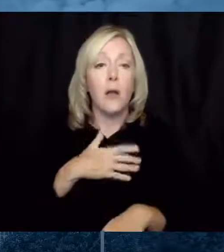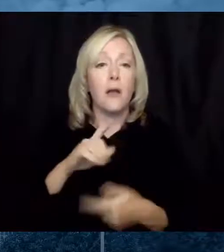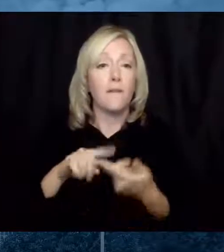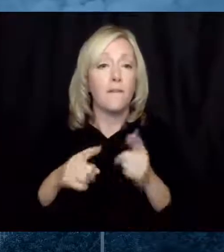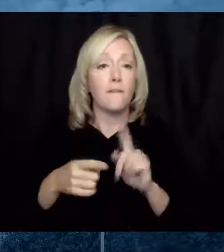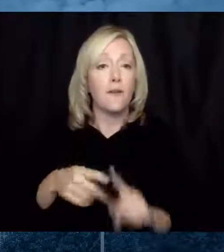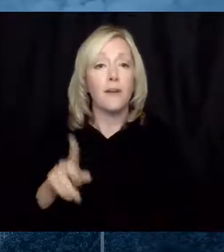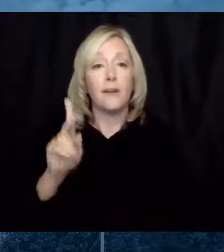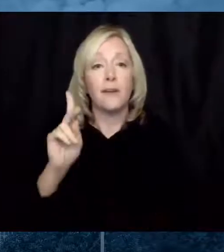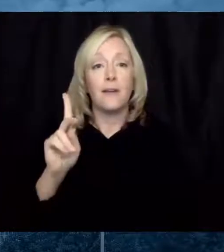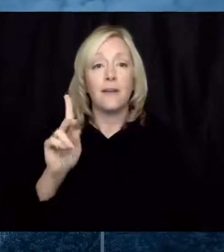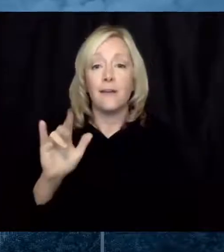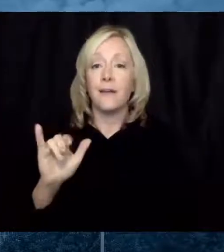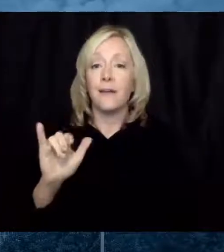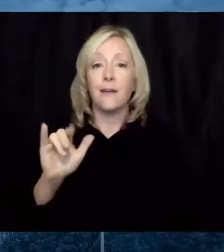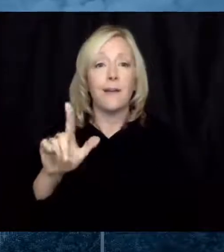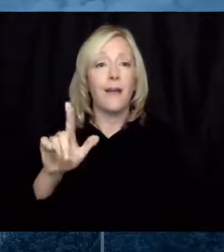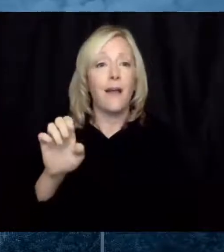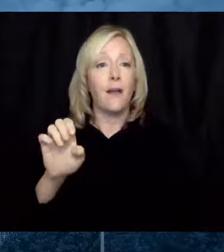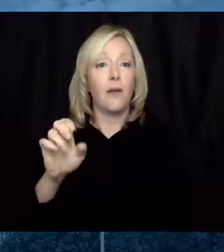Hodges, who